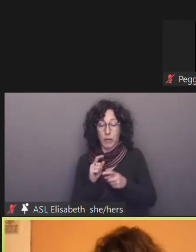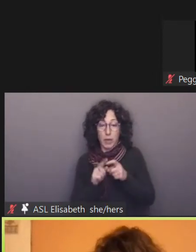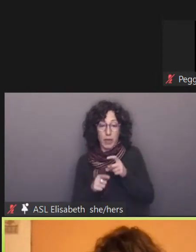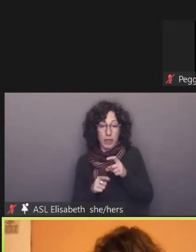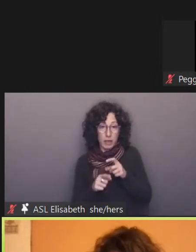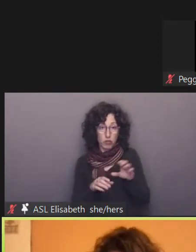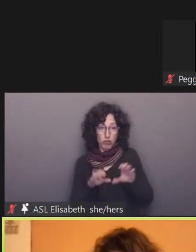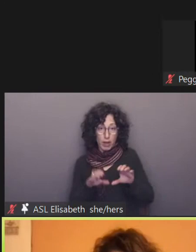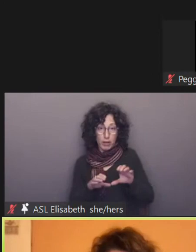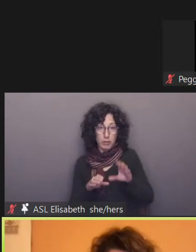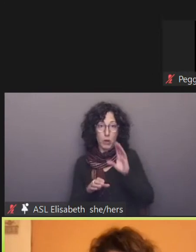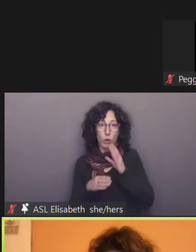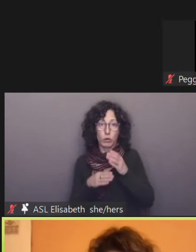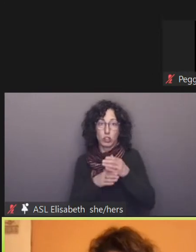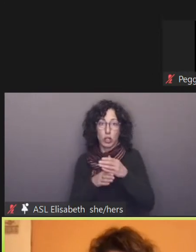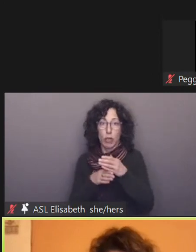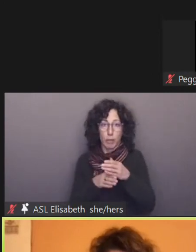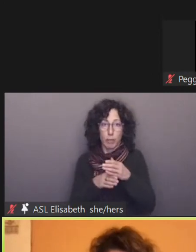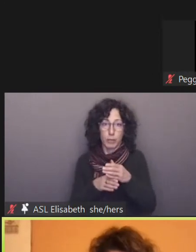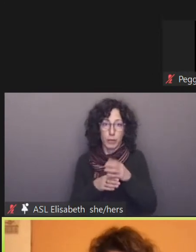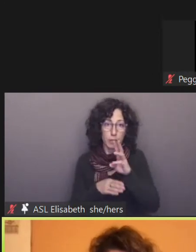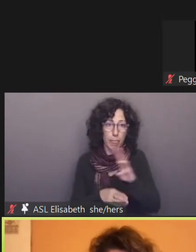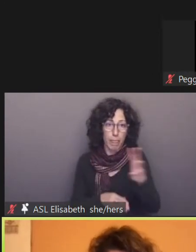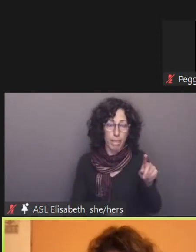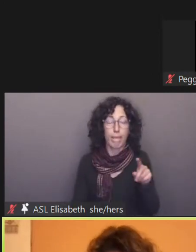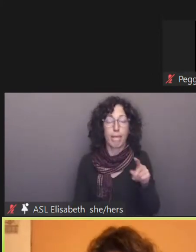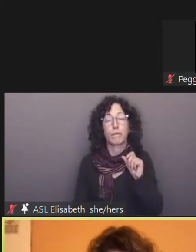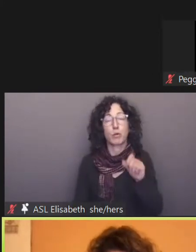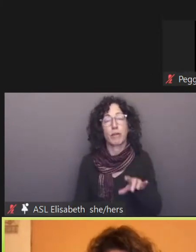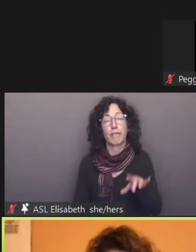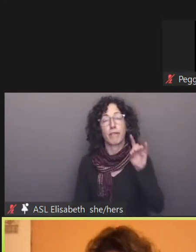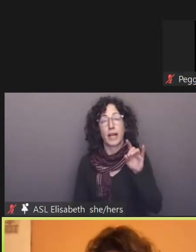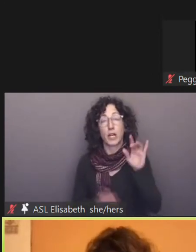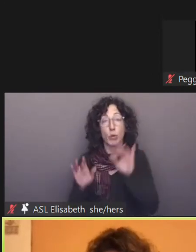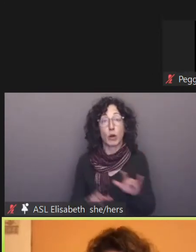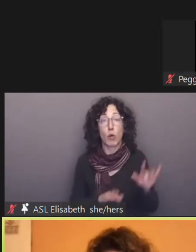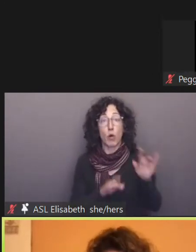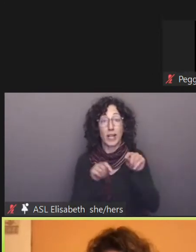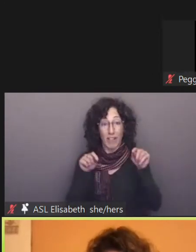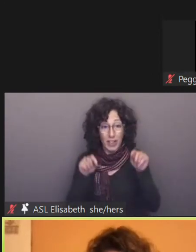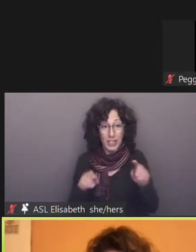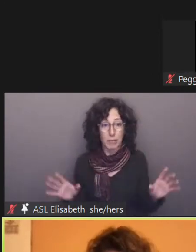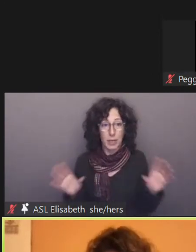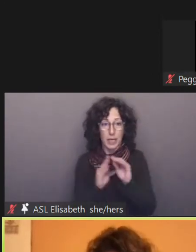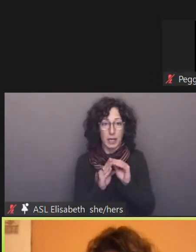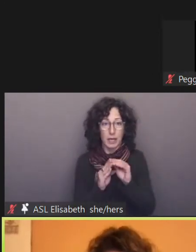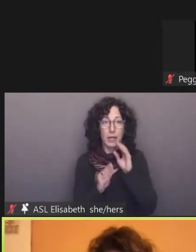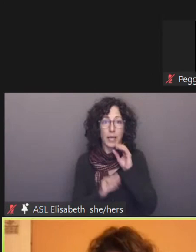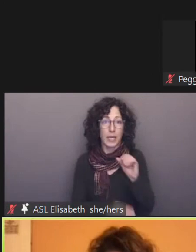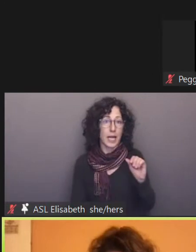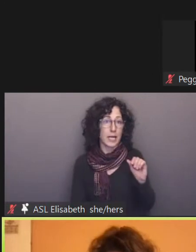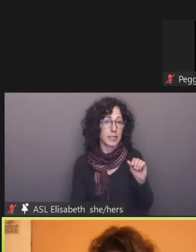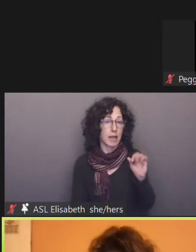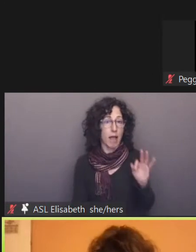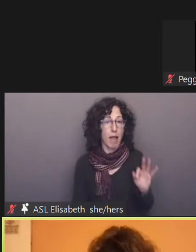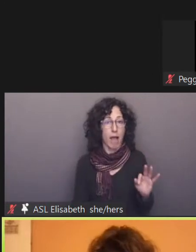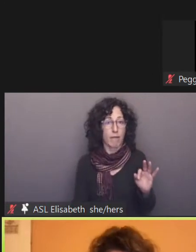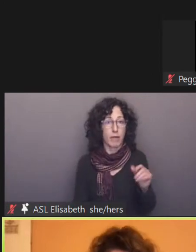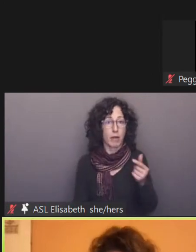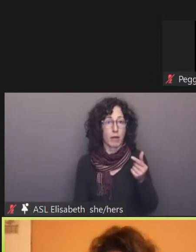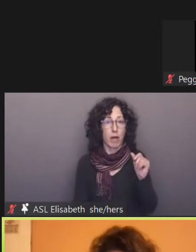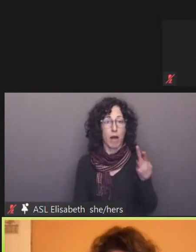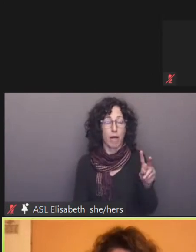our organizations. You will also be able to find a recording of this meeting at SFGovTV YouTube